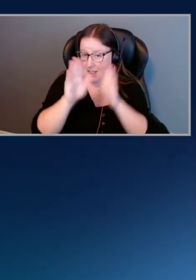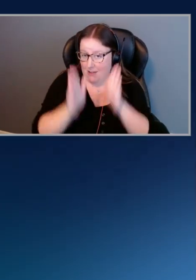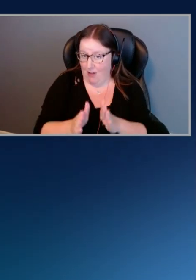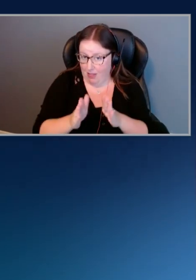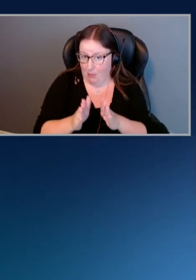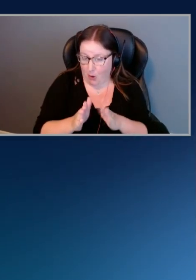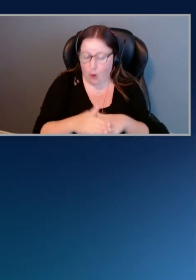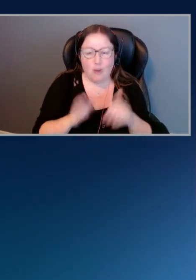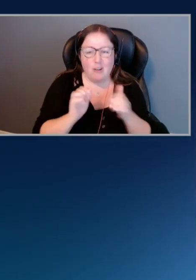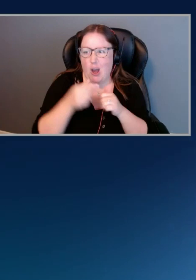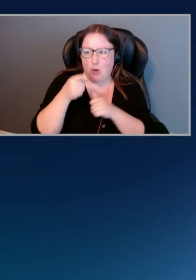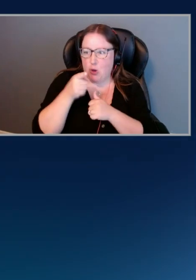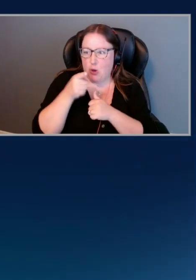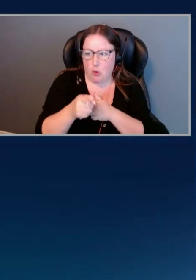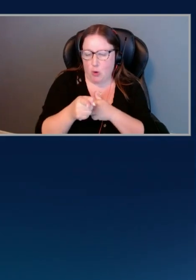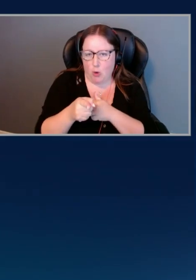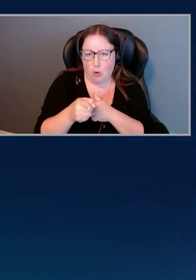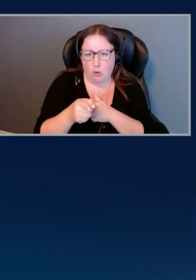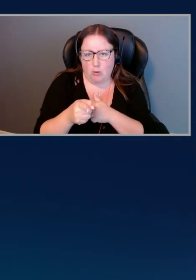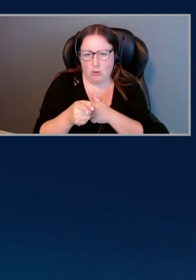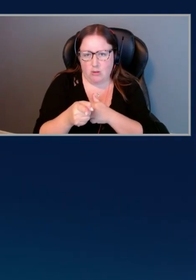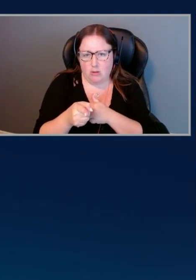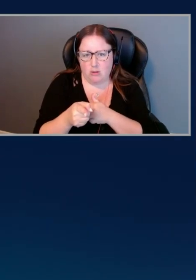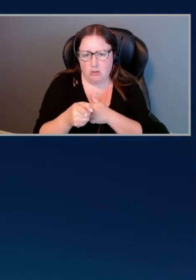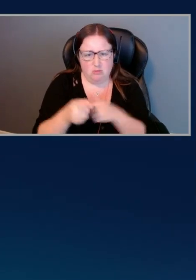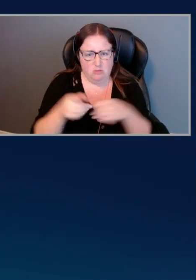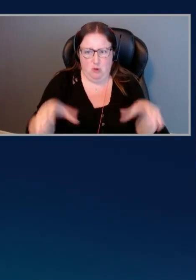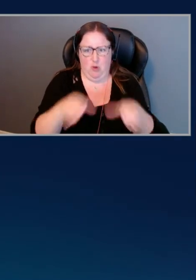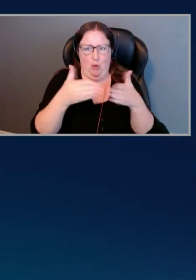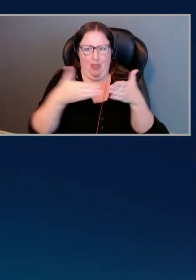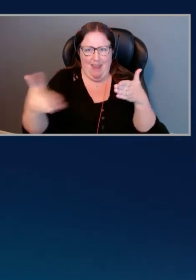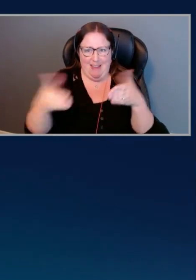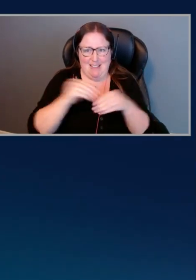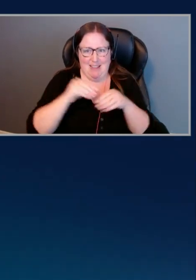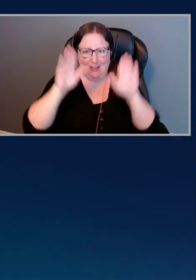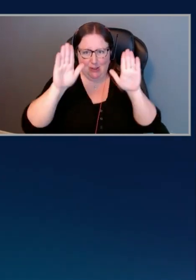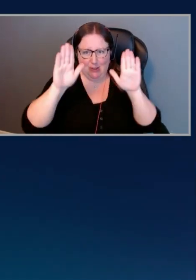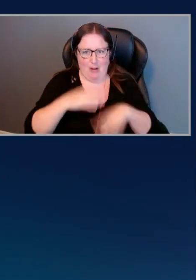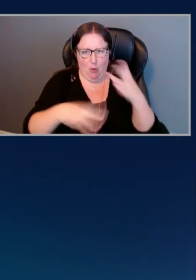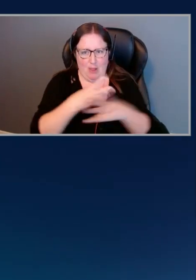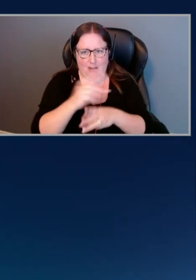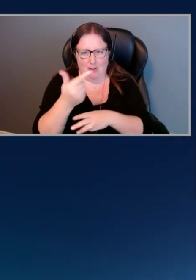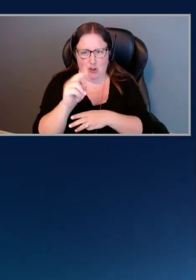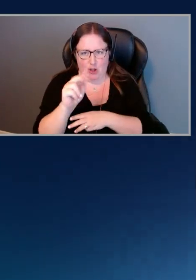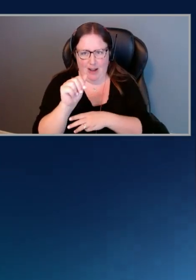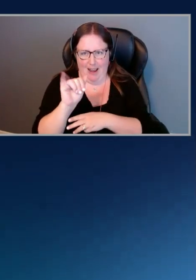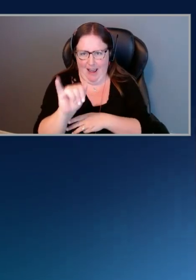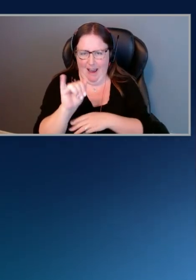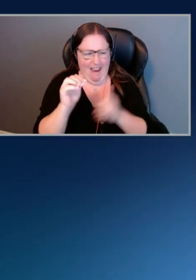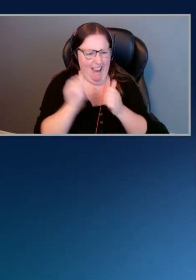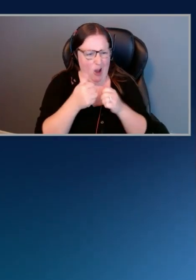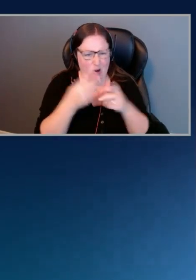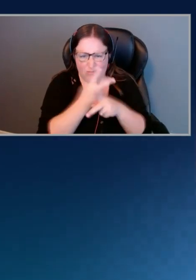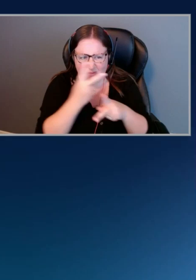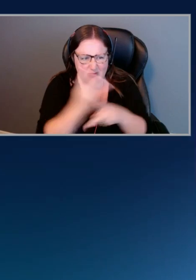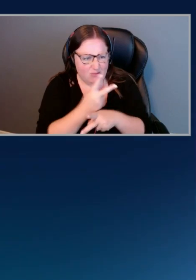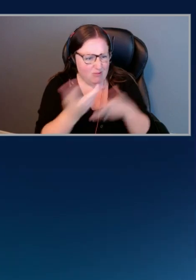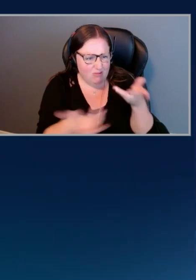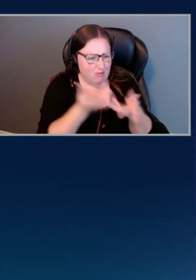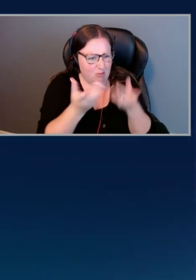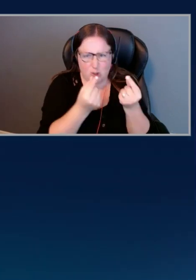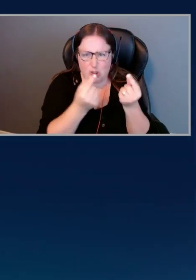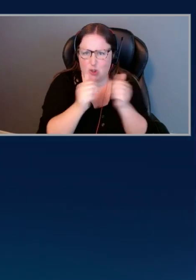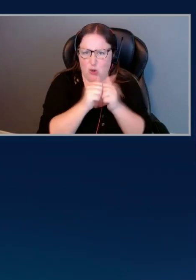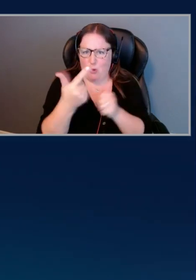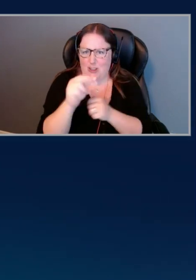how do you, do things in this wonderful world of generative AI? How do you navigate the rough waters of generative AI? How